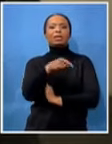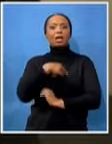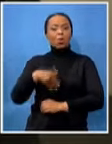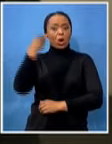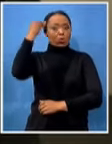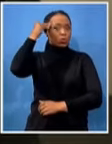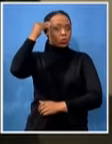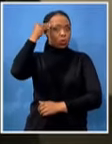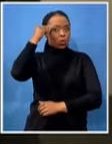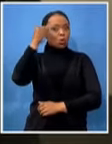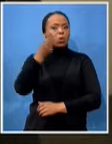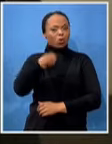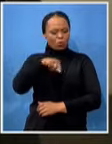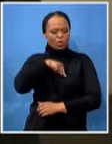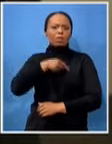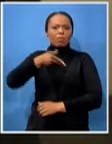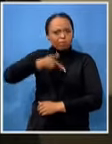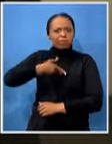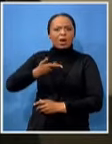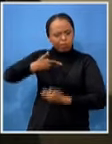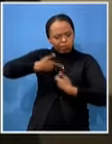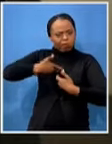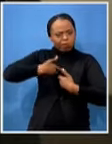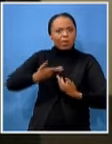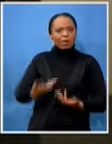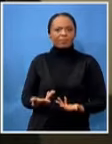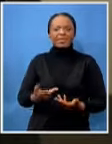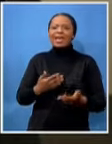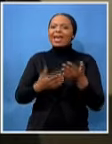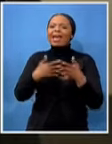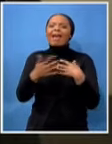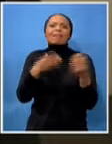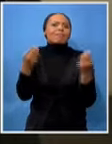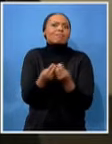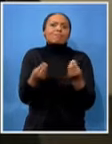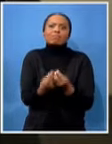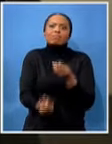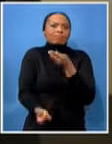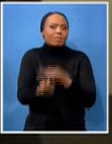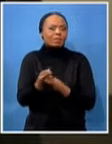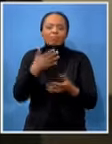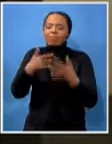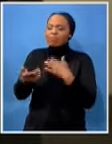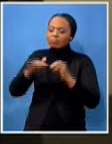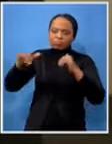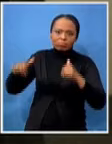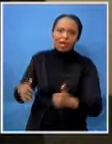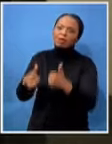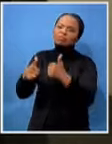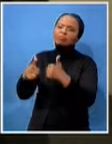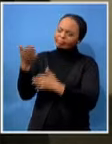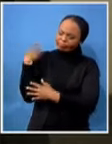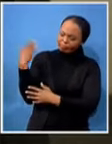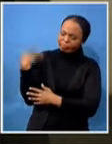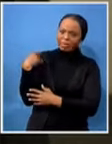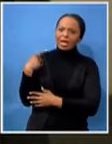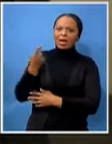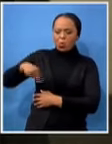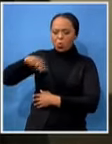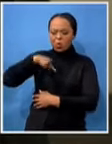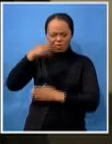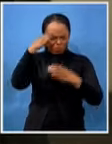want to do our best to make sure that you just focus on the patient. Don't worry about all the other logistics and management